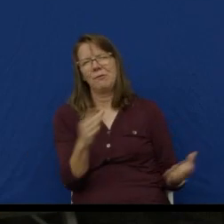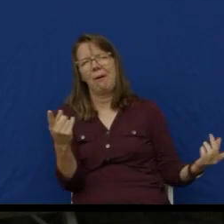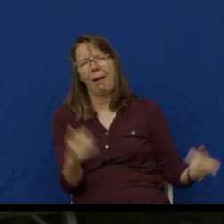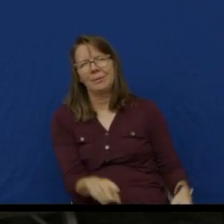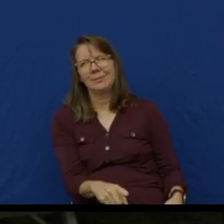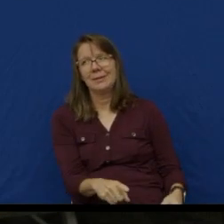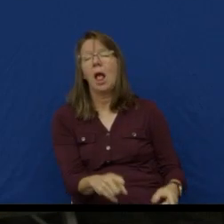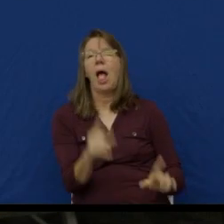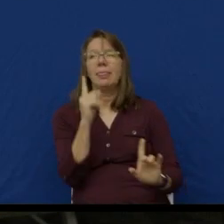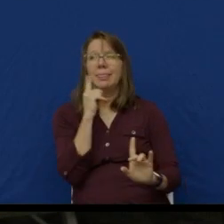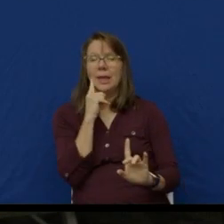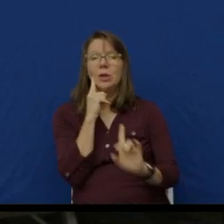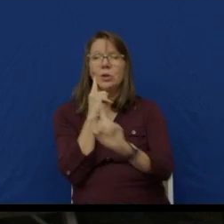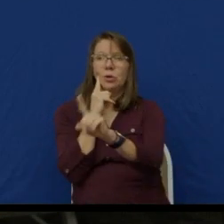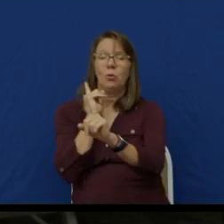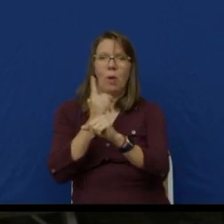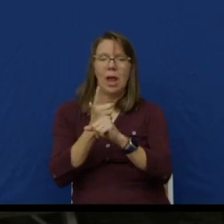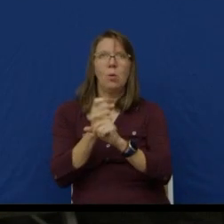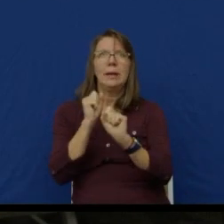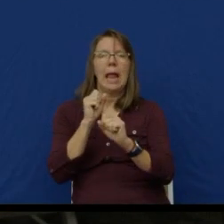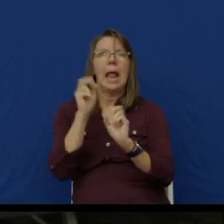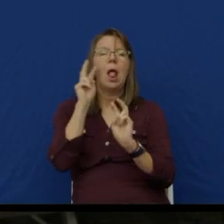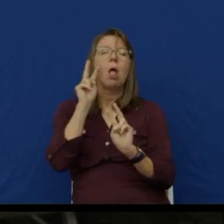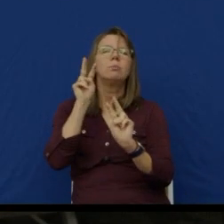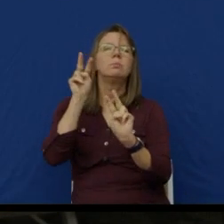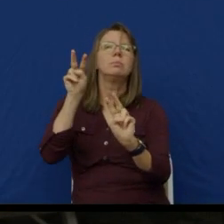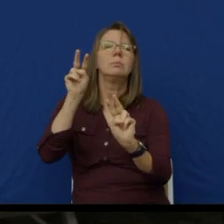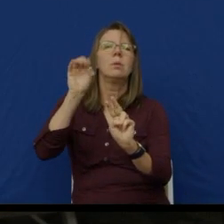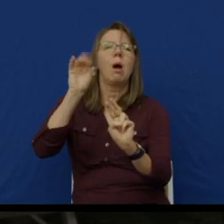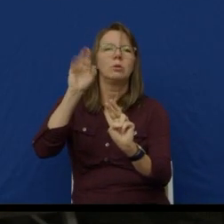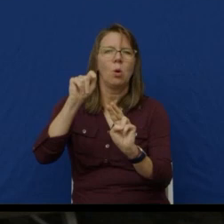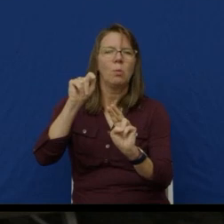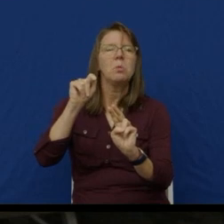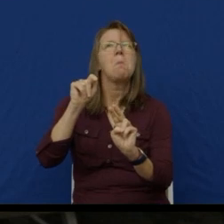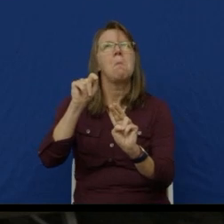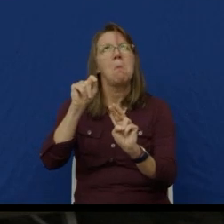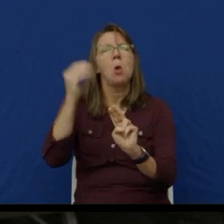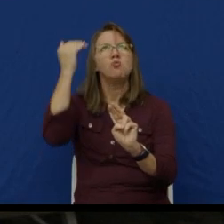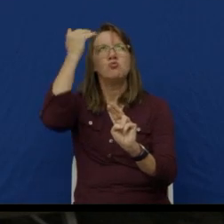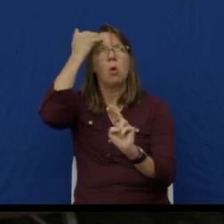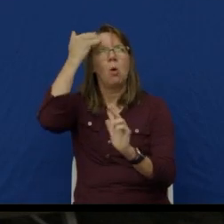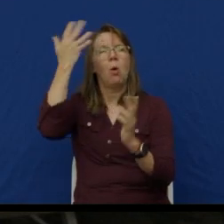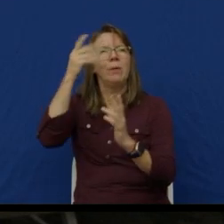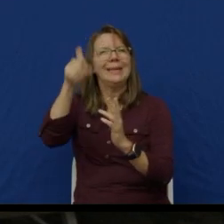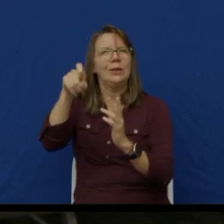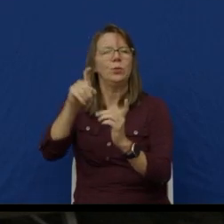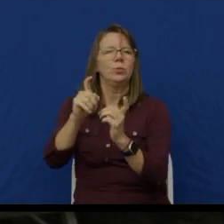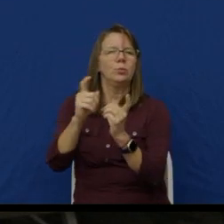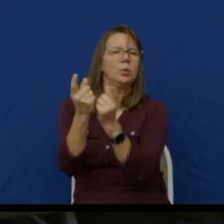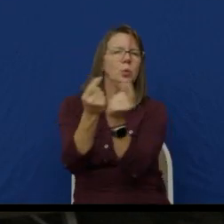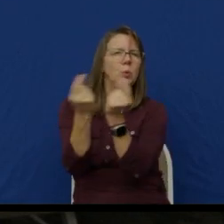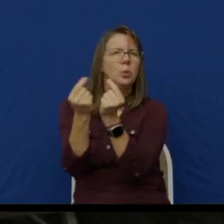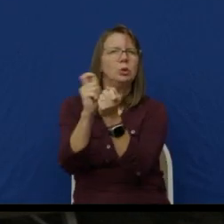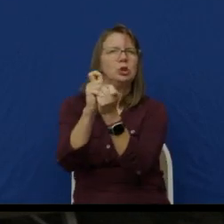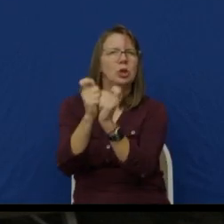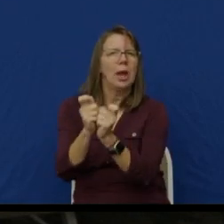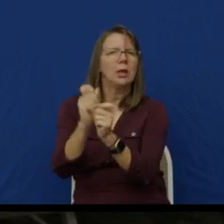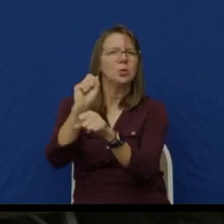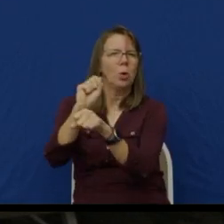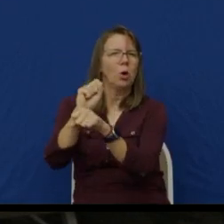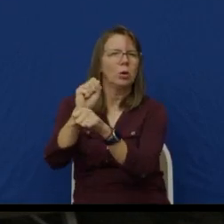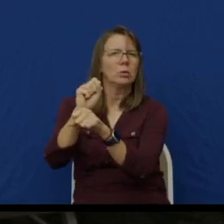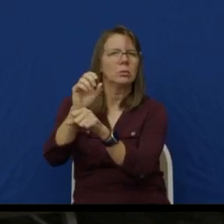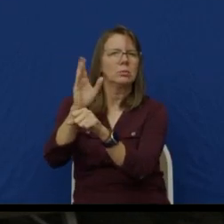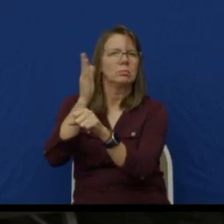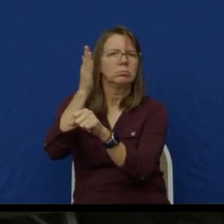as Meredith said, for October. So we had a lot of work from October to where we are. And I think what we have to do